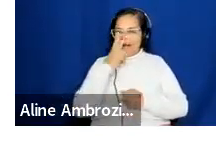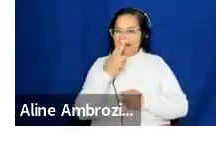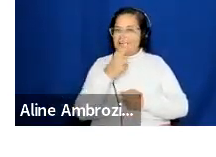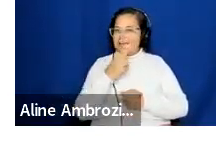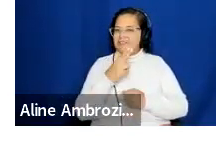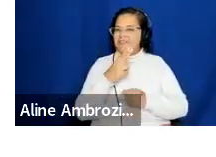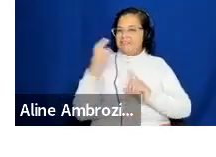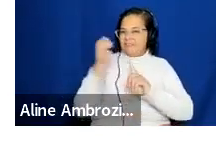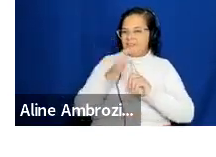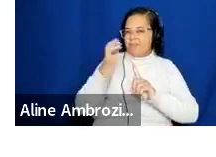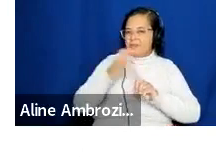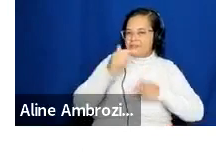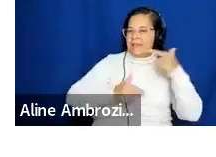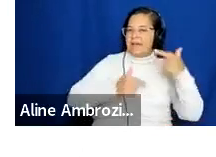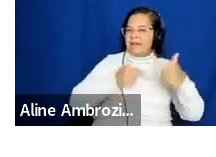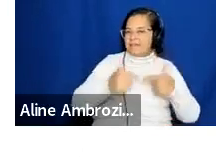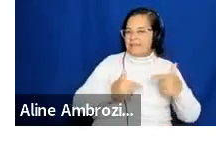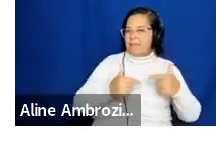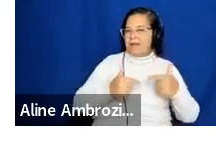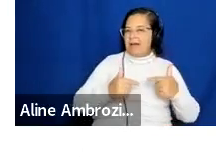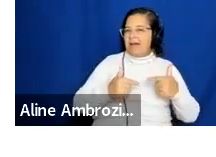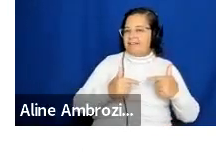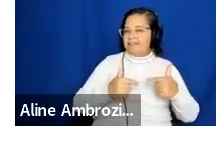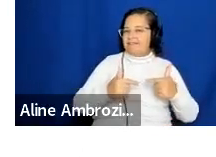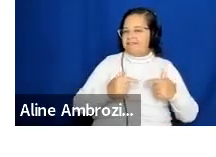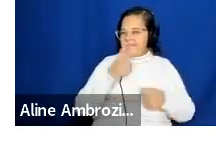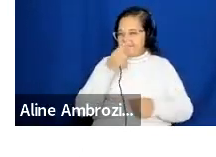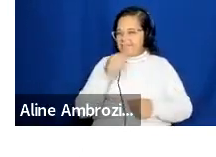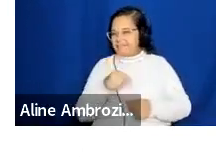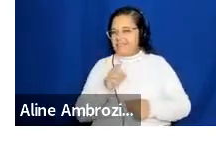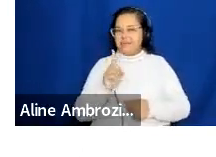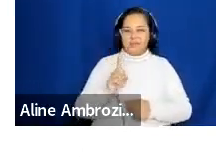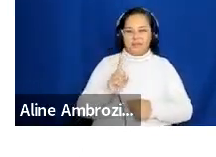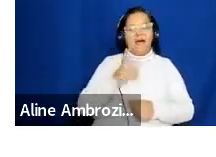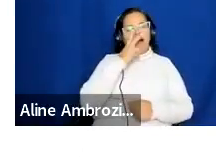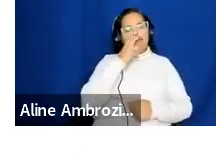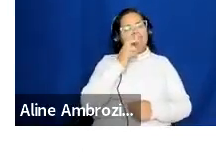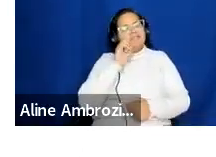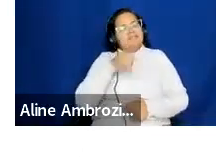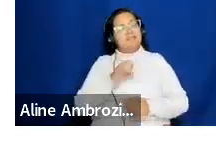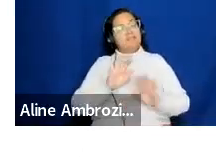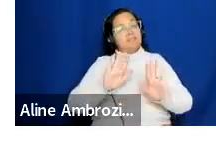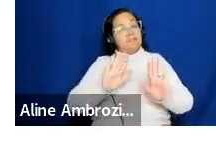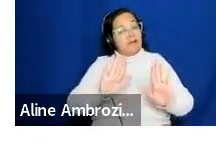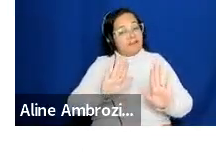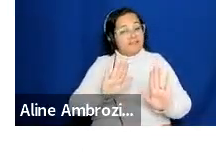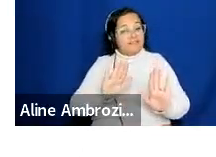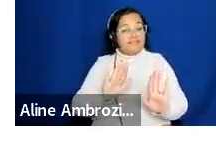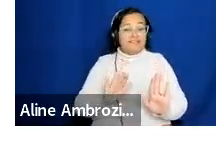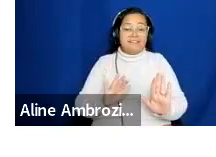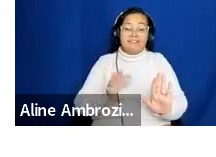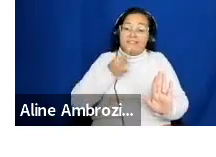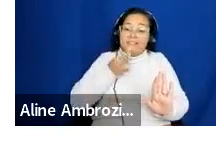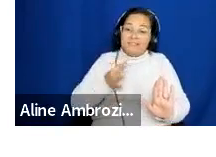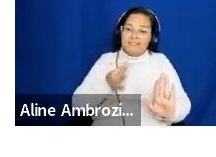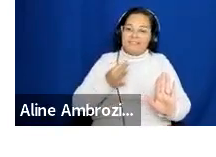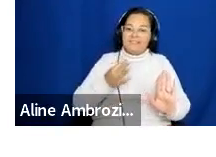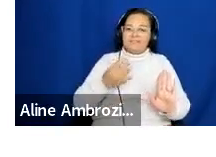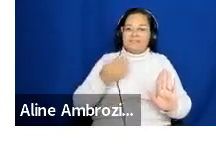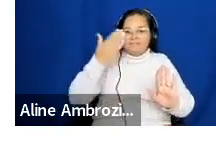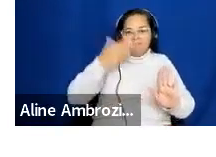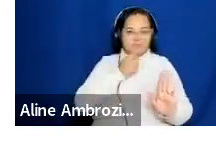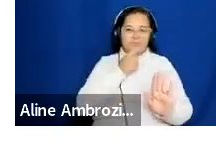Again, I think it would, but that again is pure speculation. But it's in